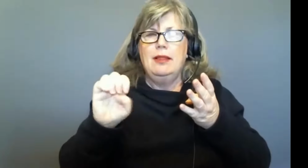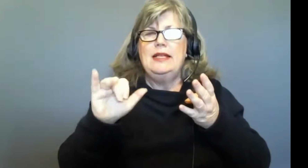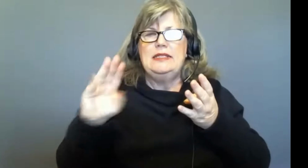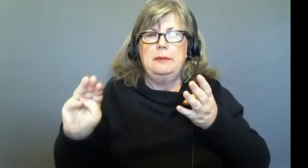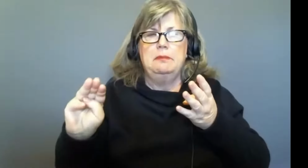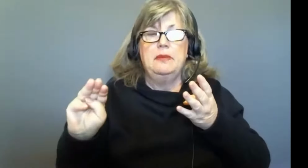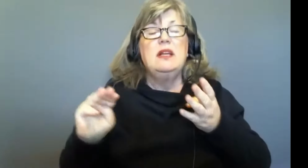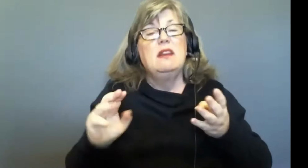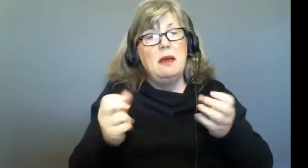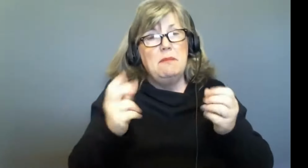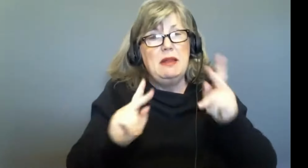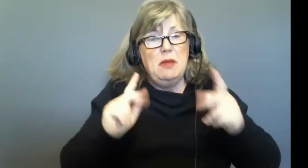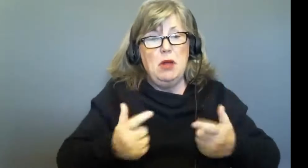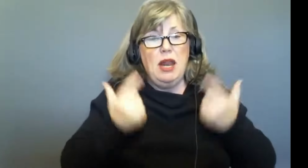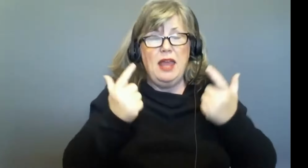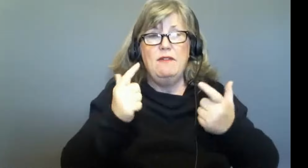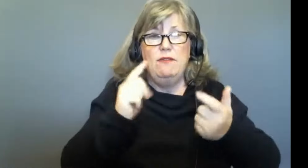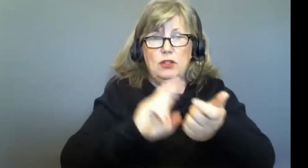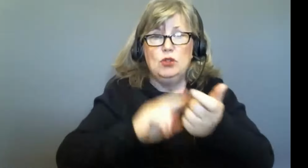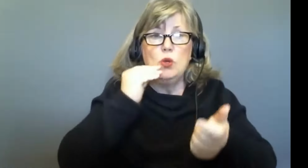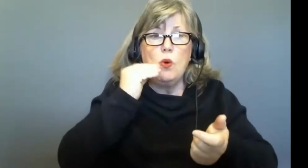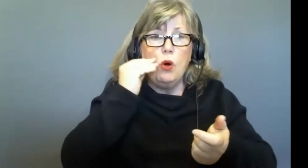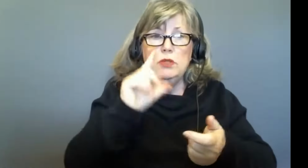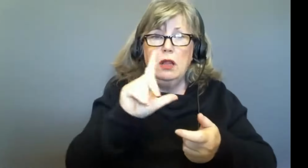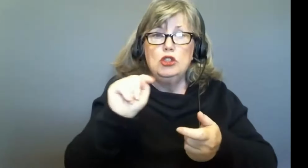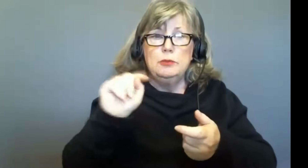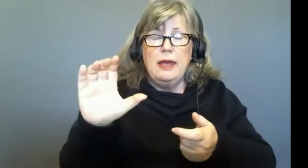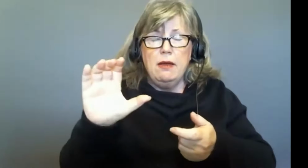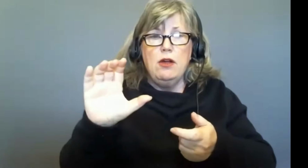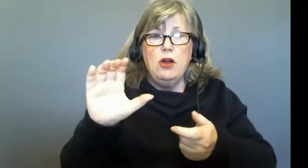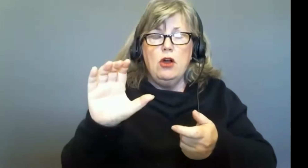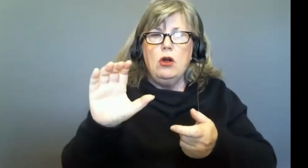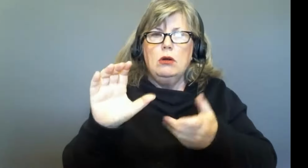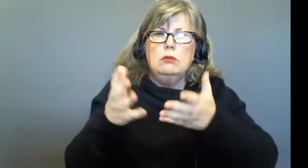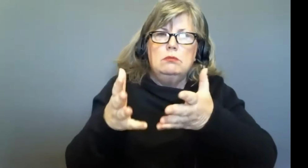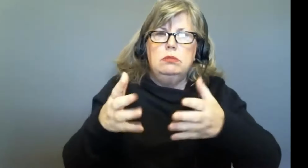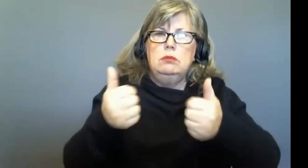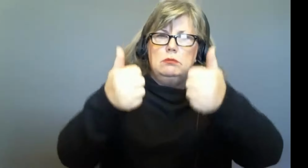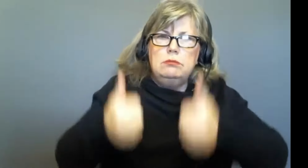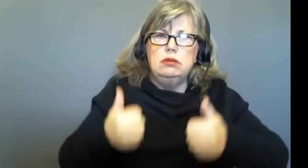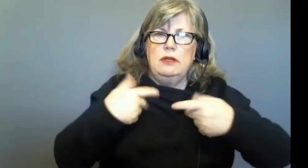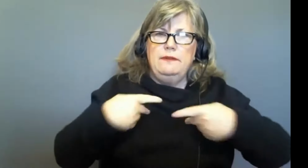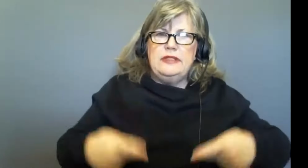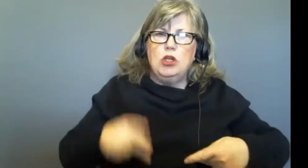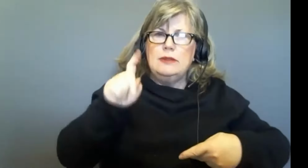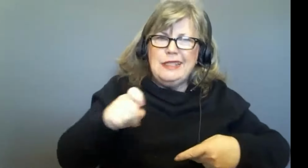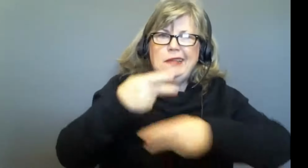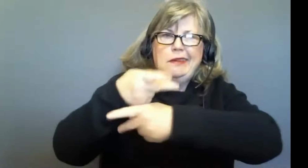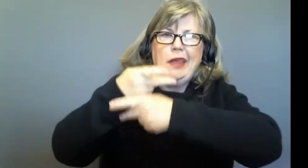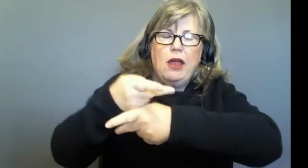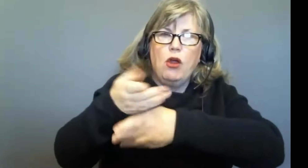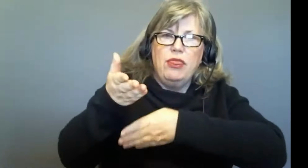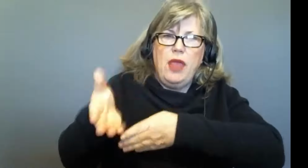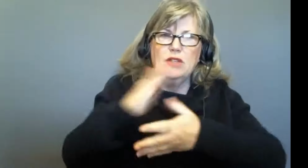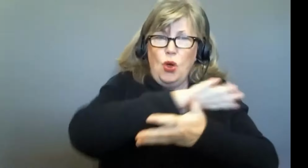in long-term care, they are there because they need important care services. Today, my point